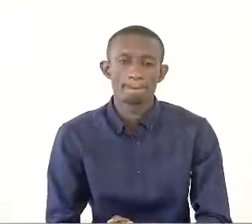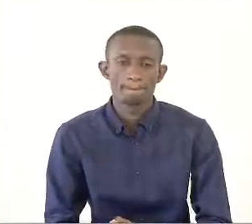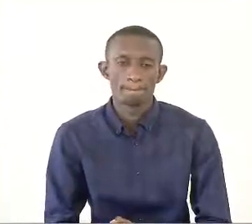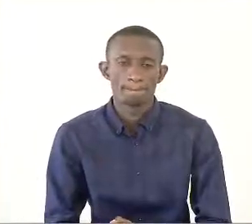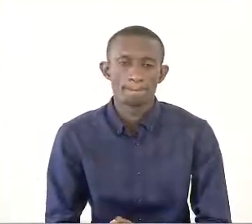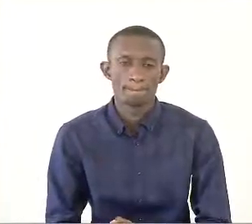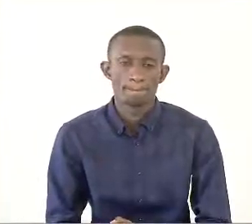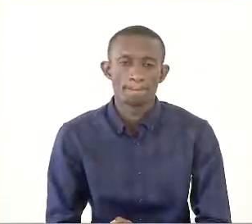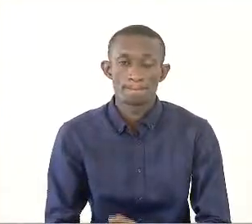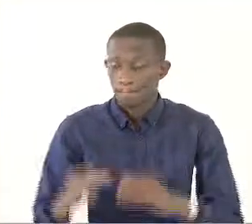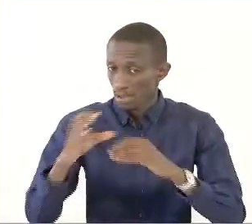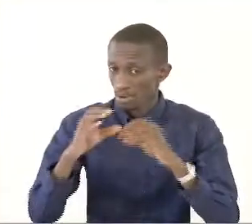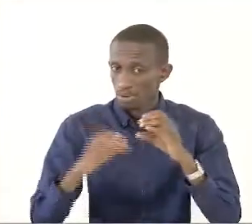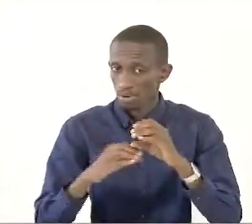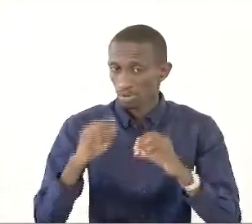designed